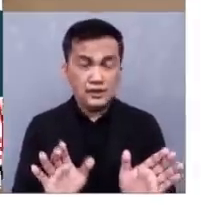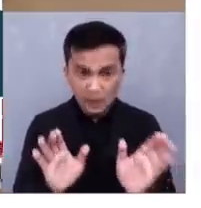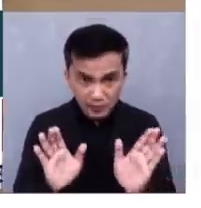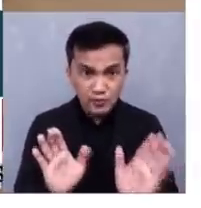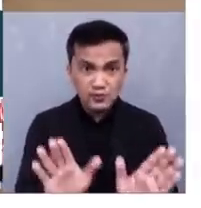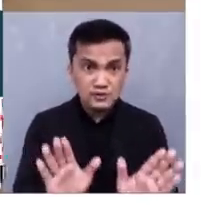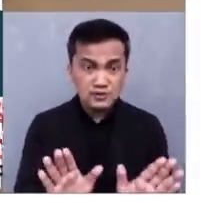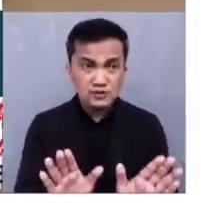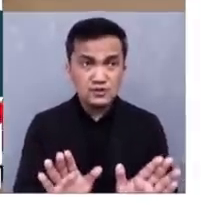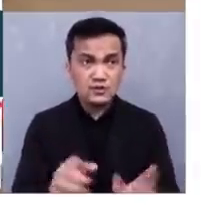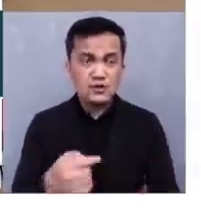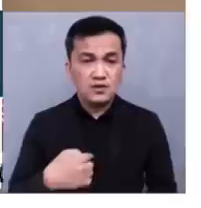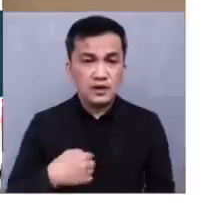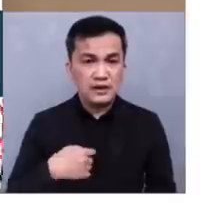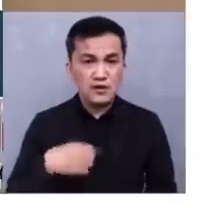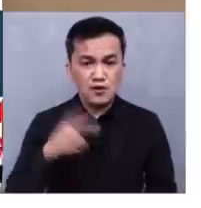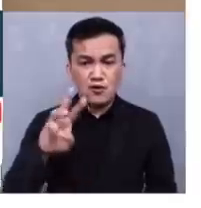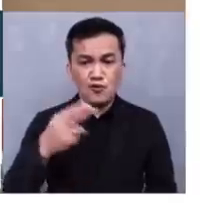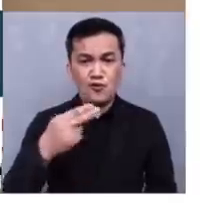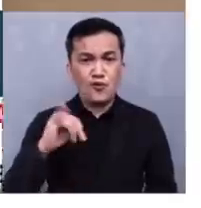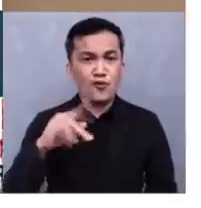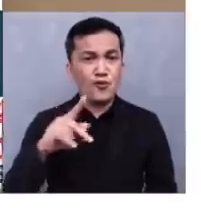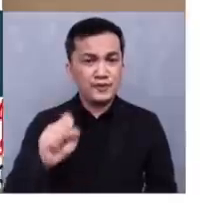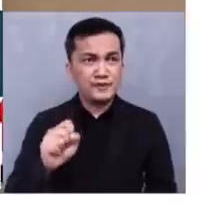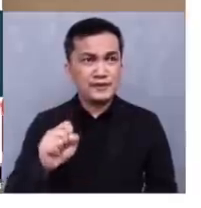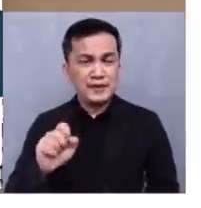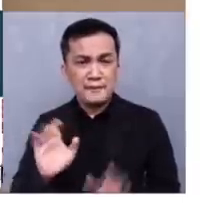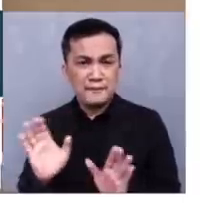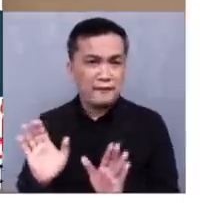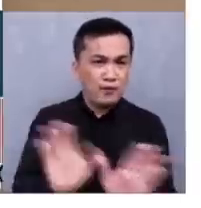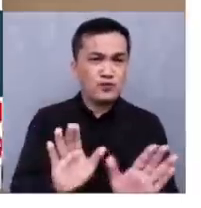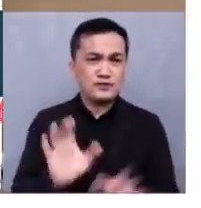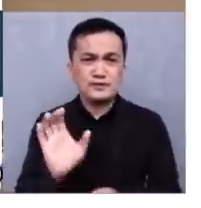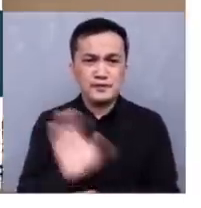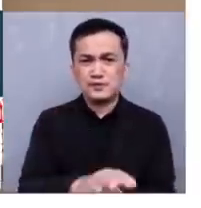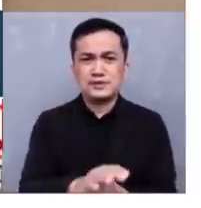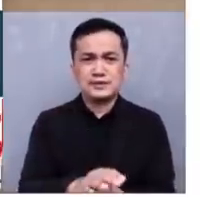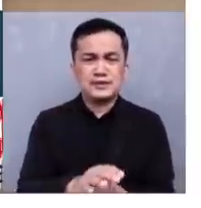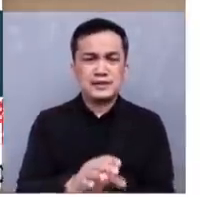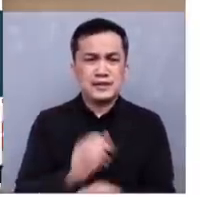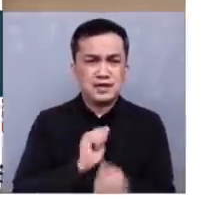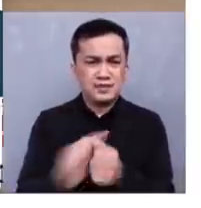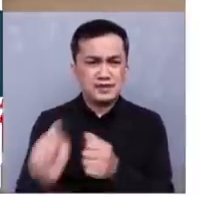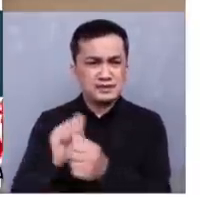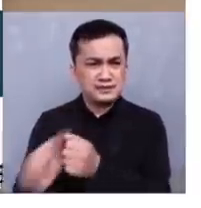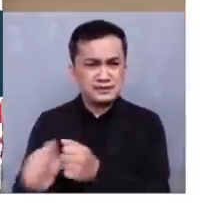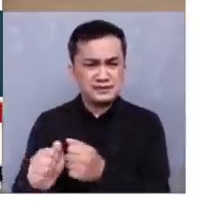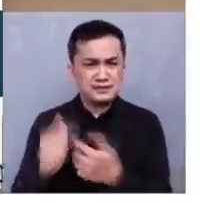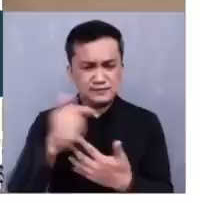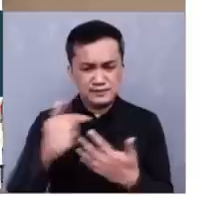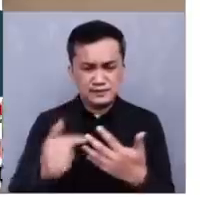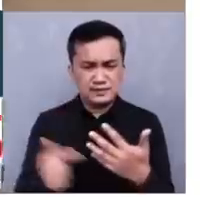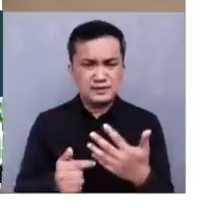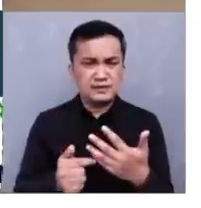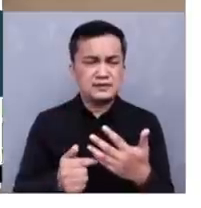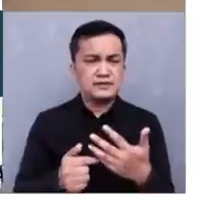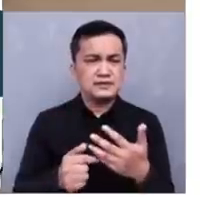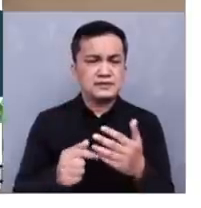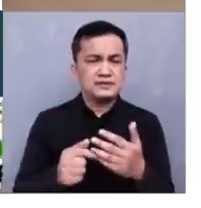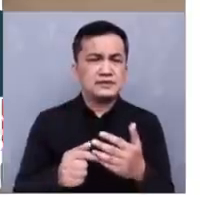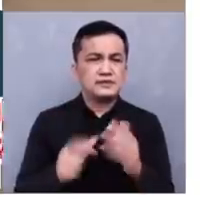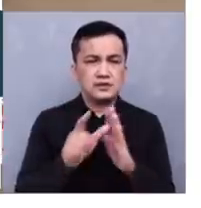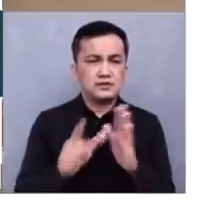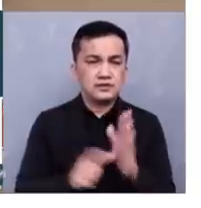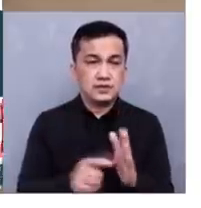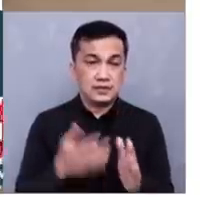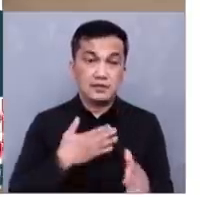as one of the whips, I have to push for the passage of several other laws. No? So I think that's my role at